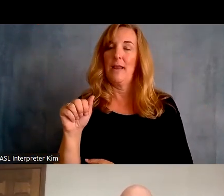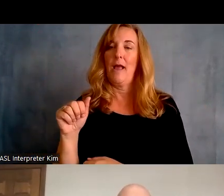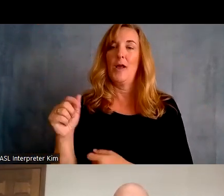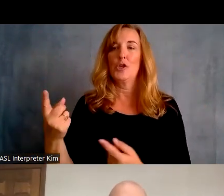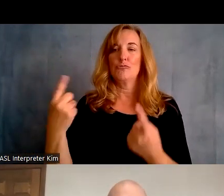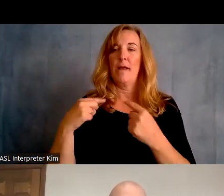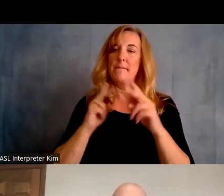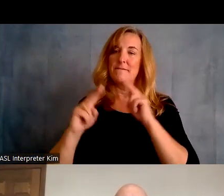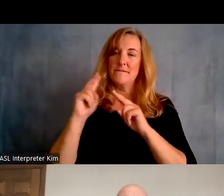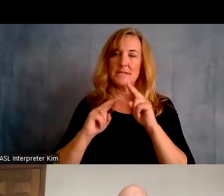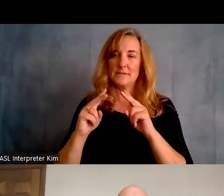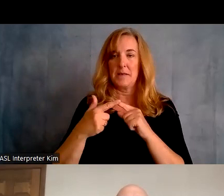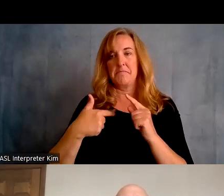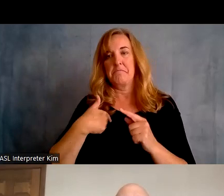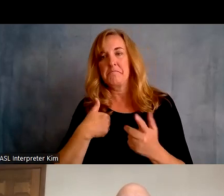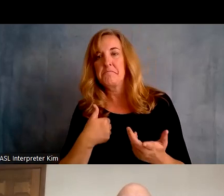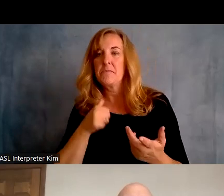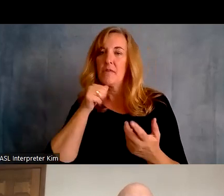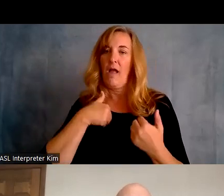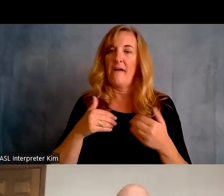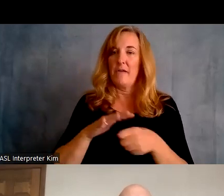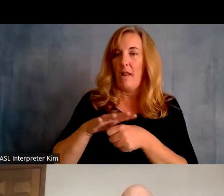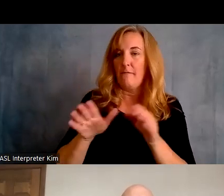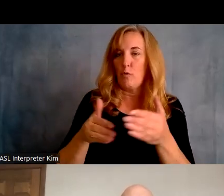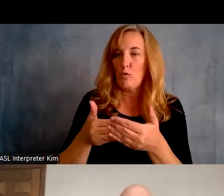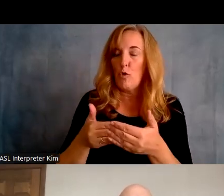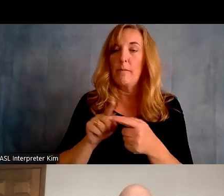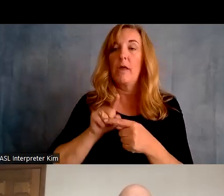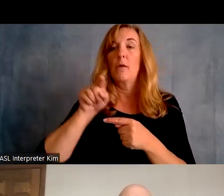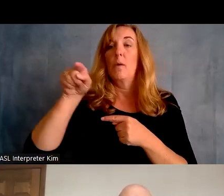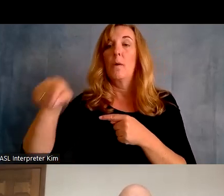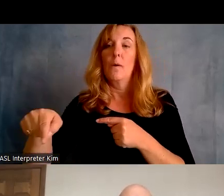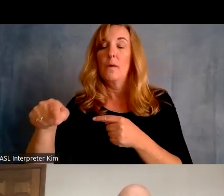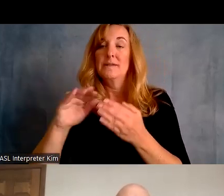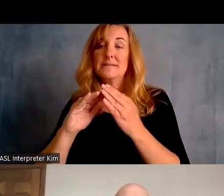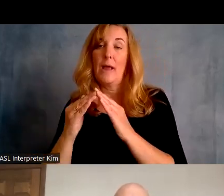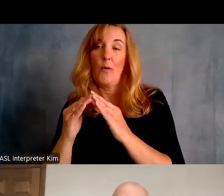and I didn't have room at my house, you could have gone downtown and